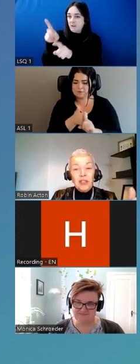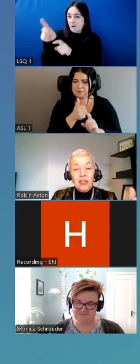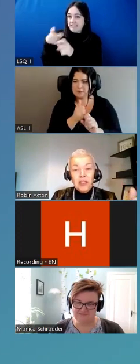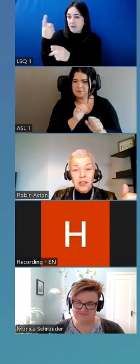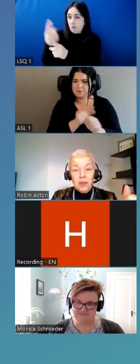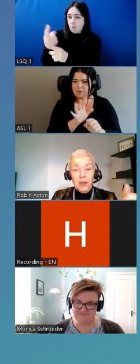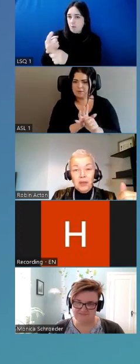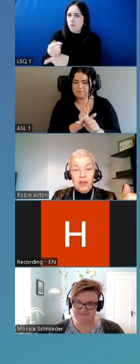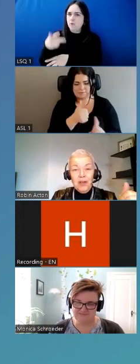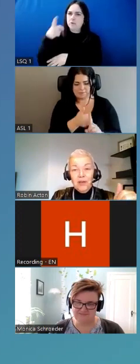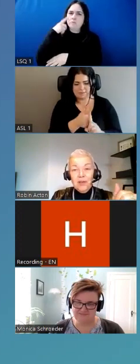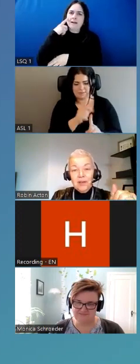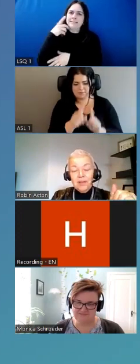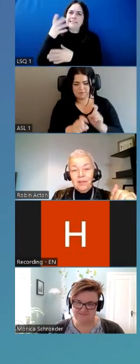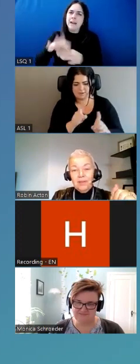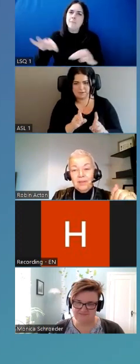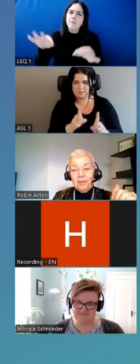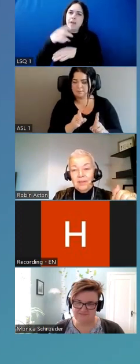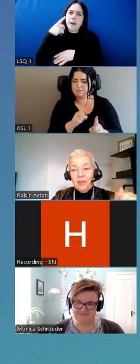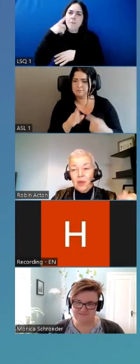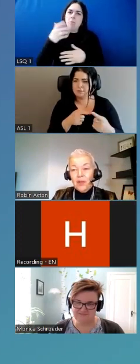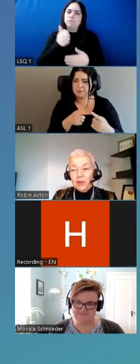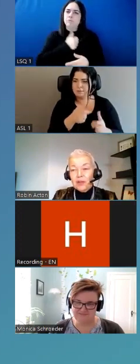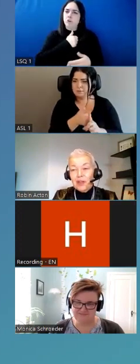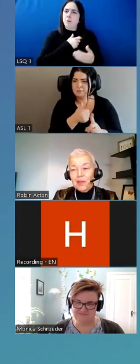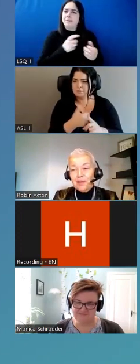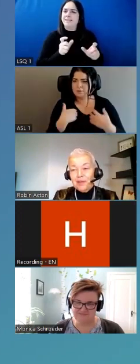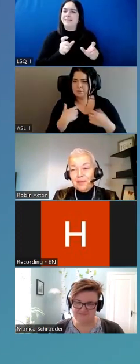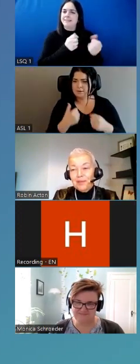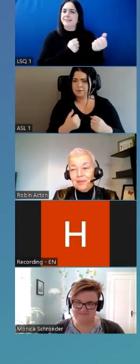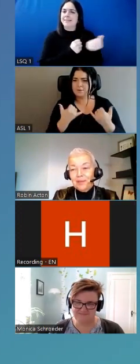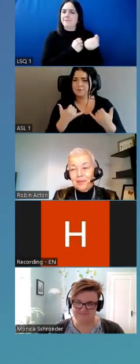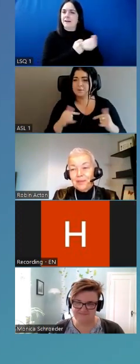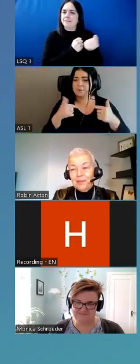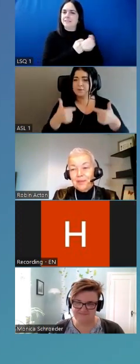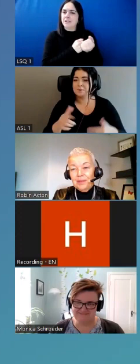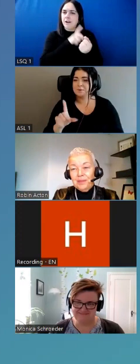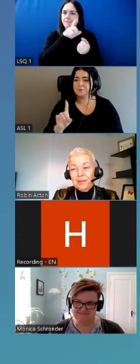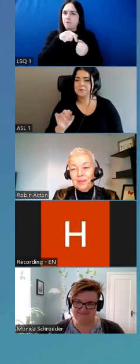ask questions about their health? Over to you, Donna.